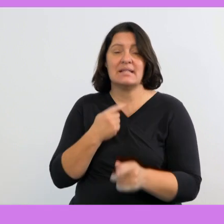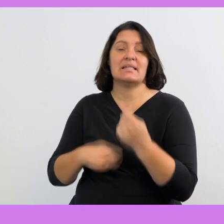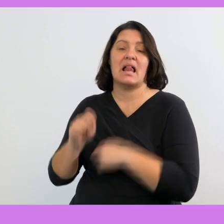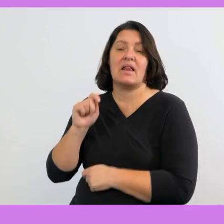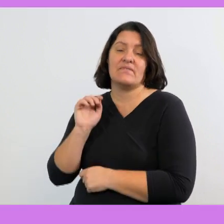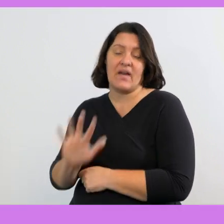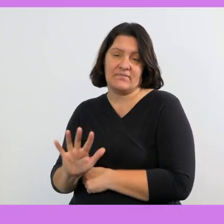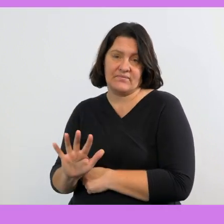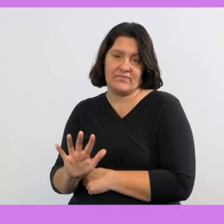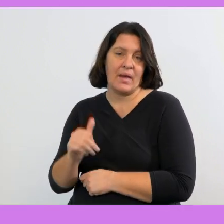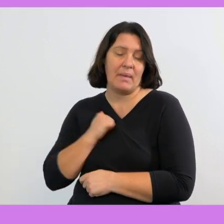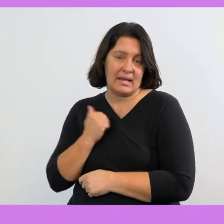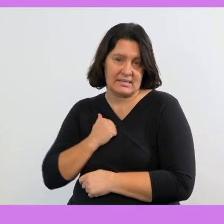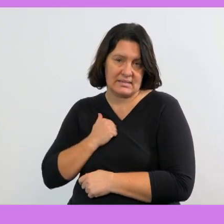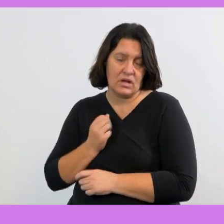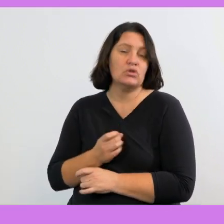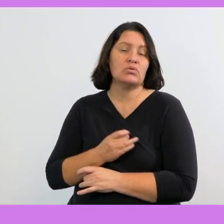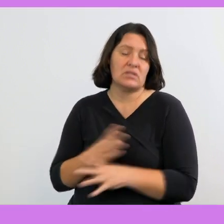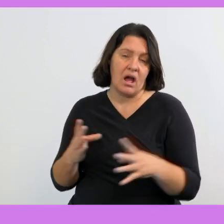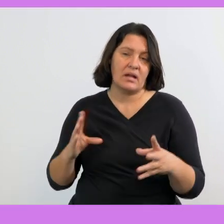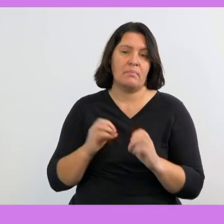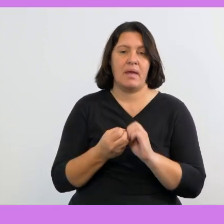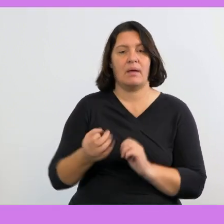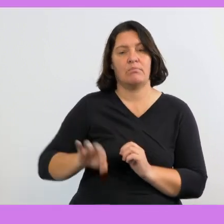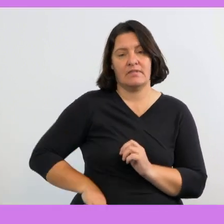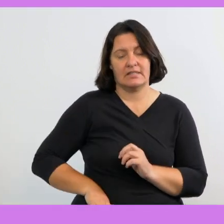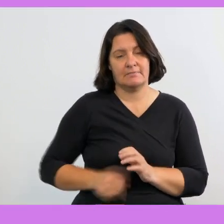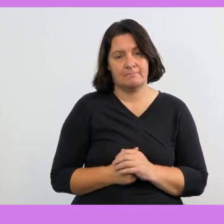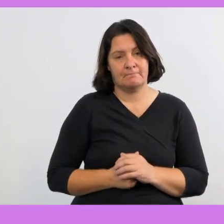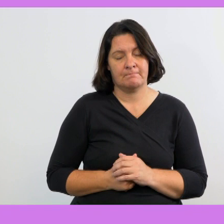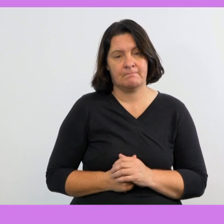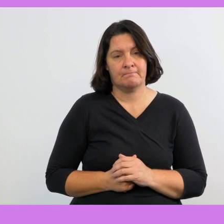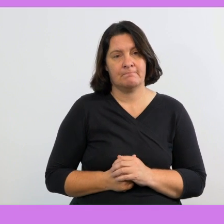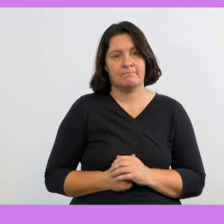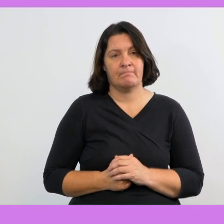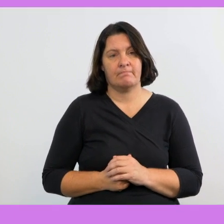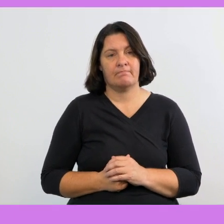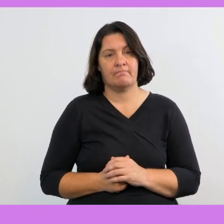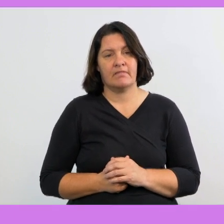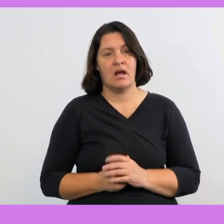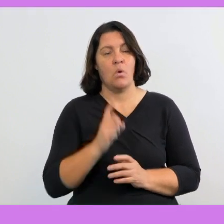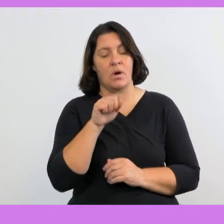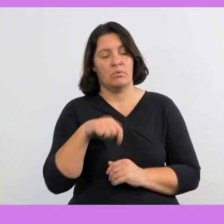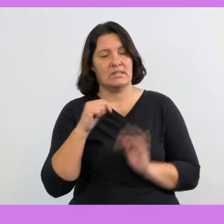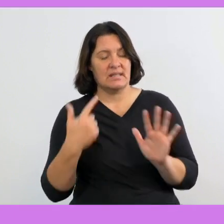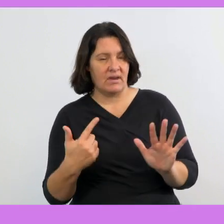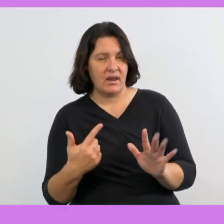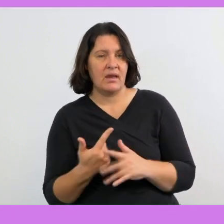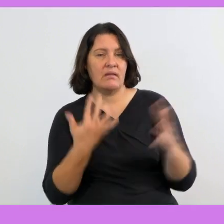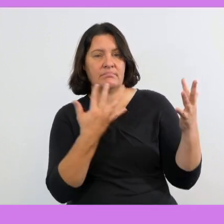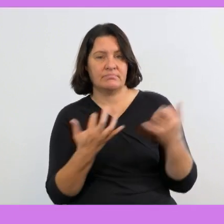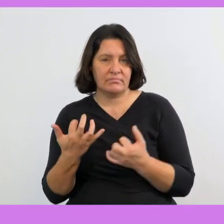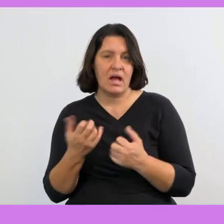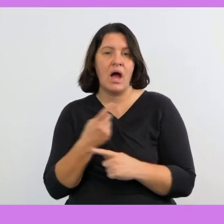meaning she must at least sell 5 of the bags to start making a profit. Okay, then we have